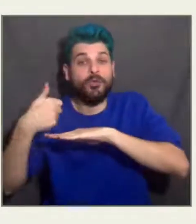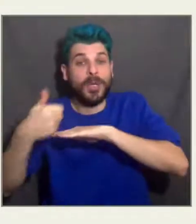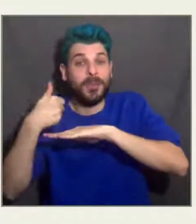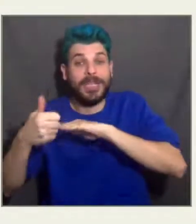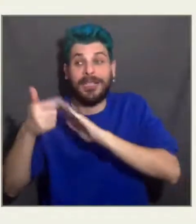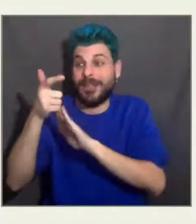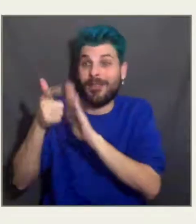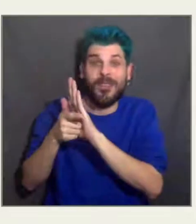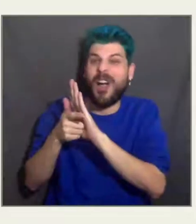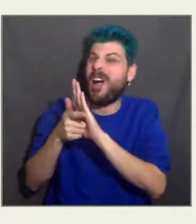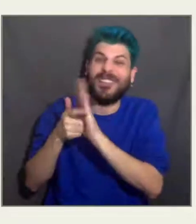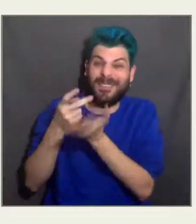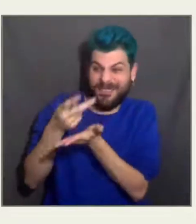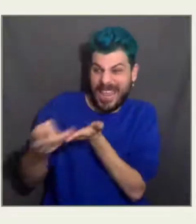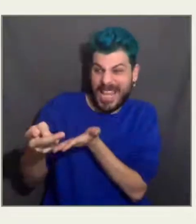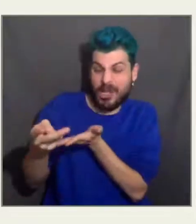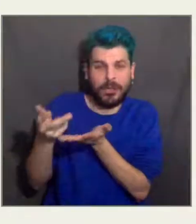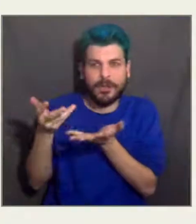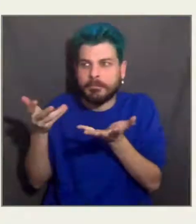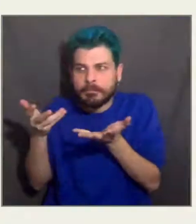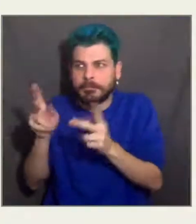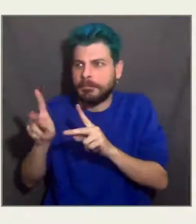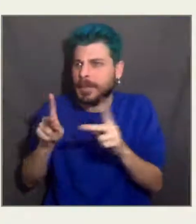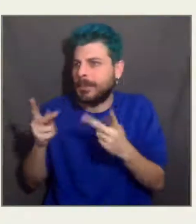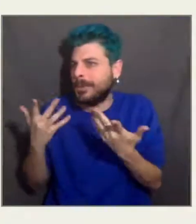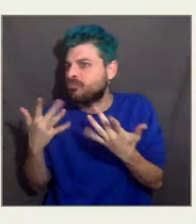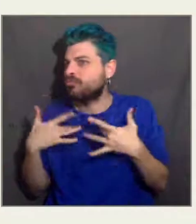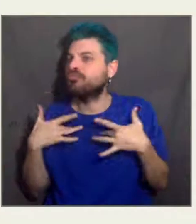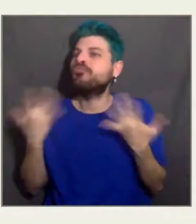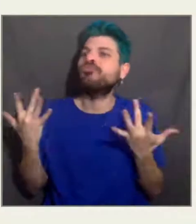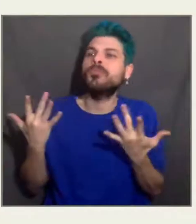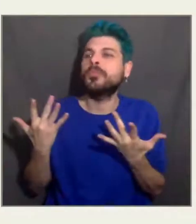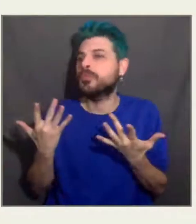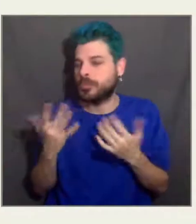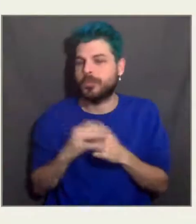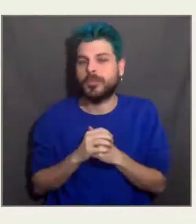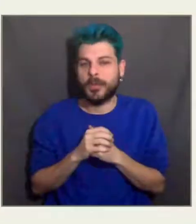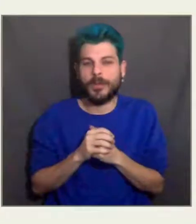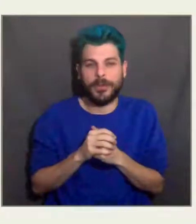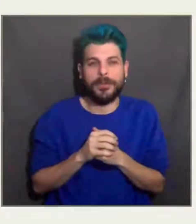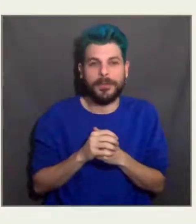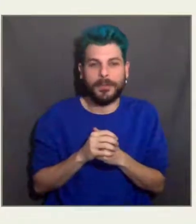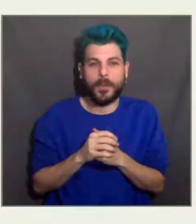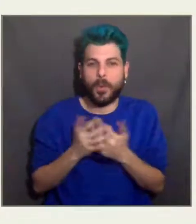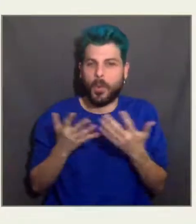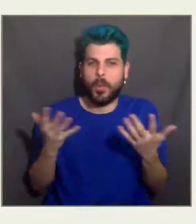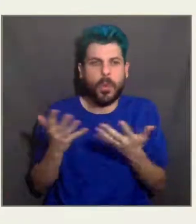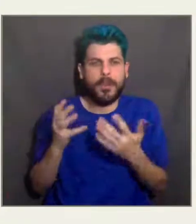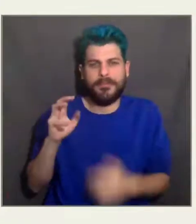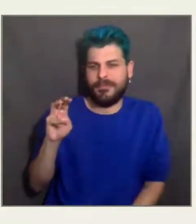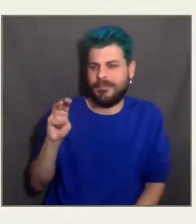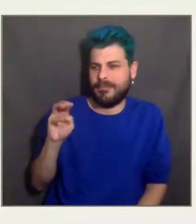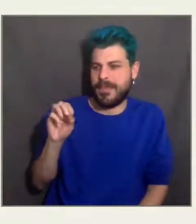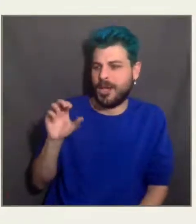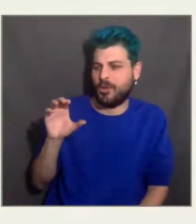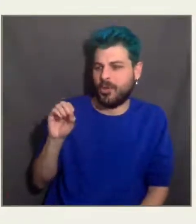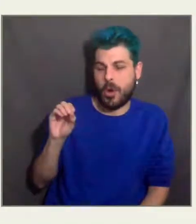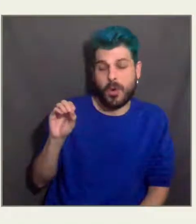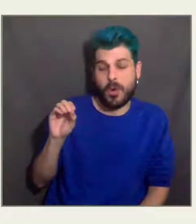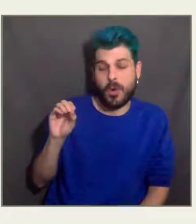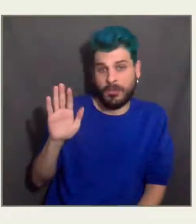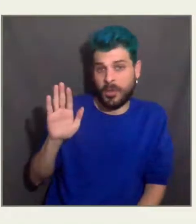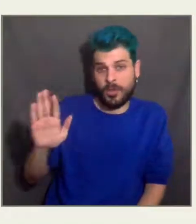through Metro in the last couple of years. So people were interested, what is Metro's position